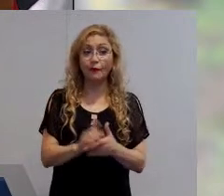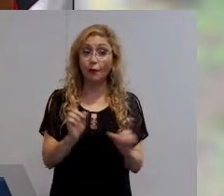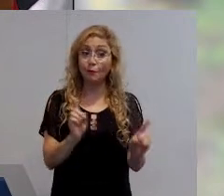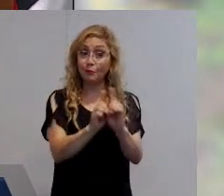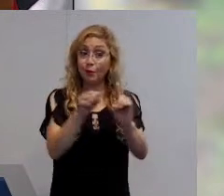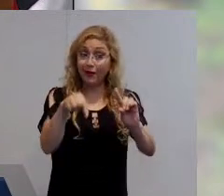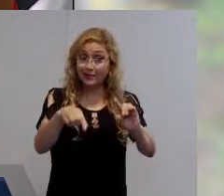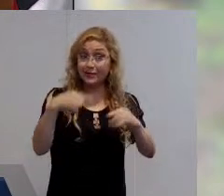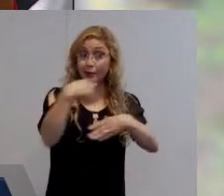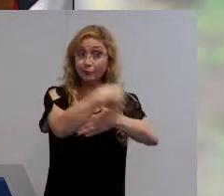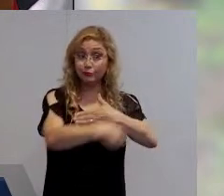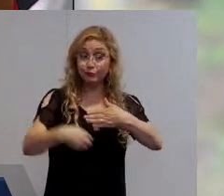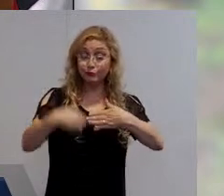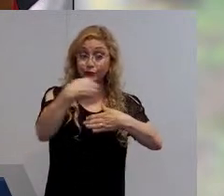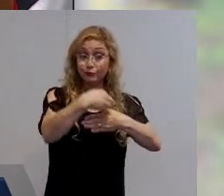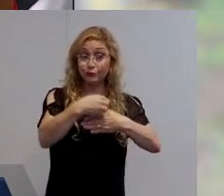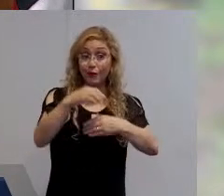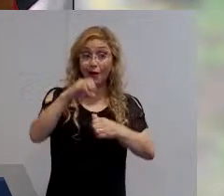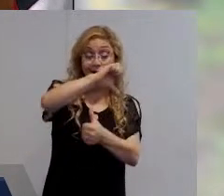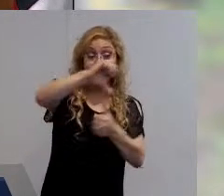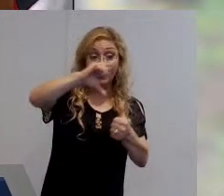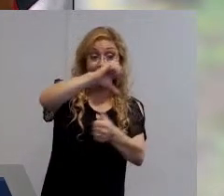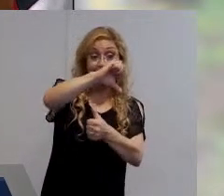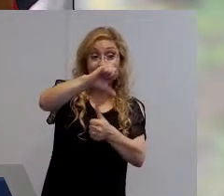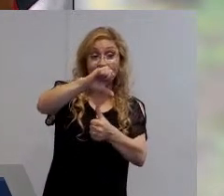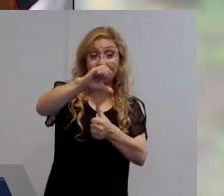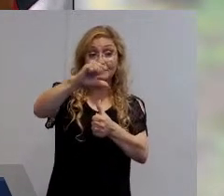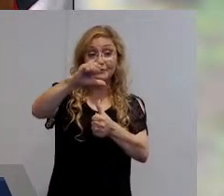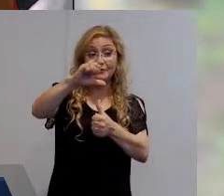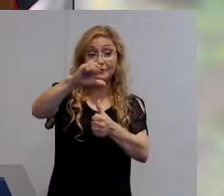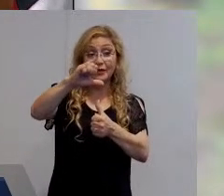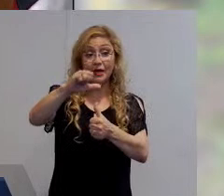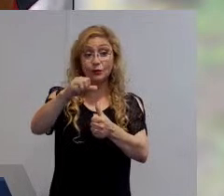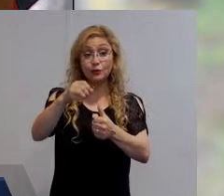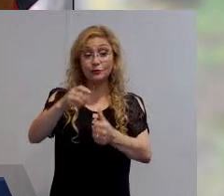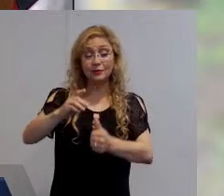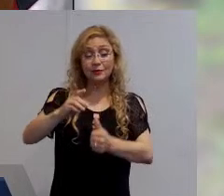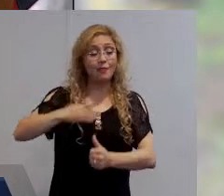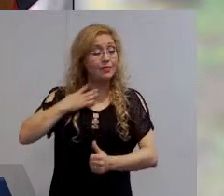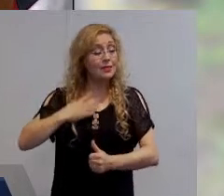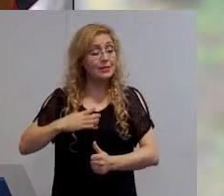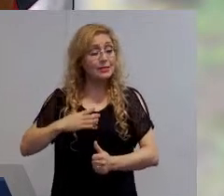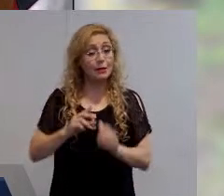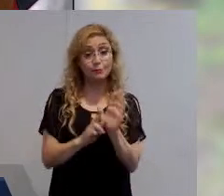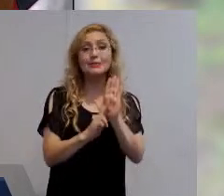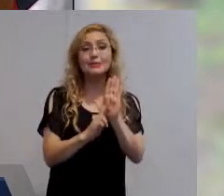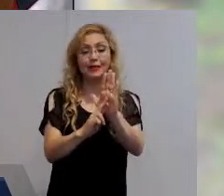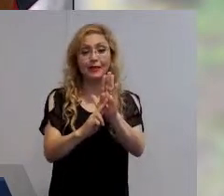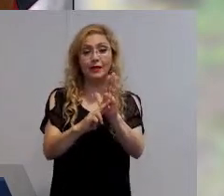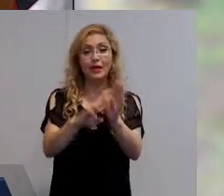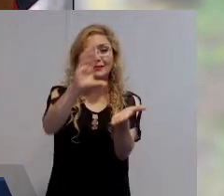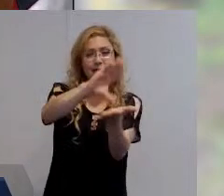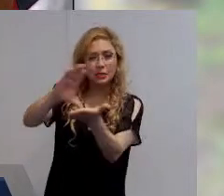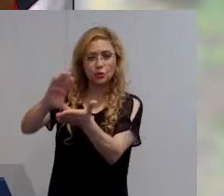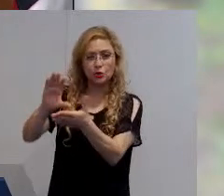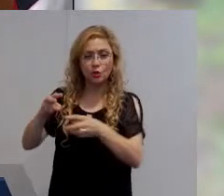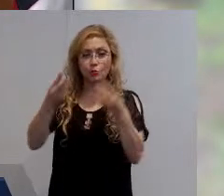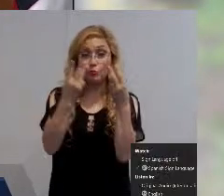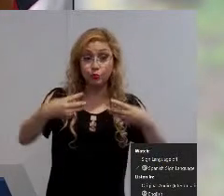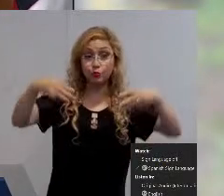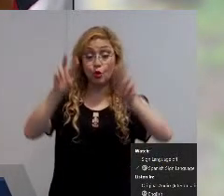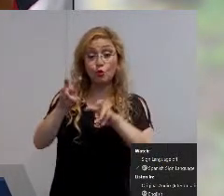This Latin American and Caribbean meeting of the UN Decade for